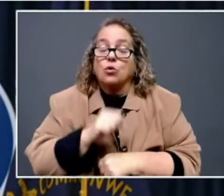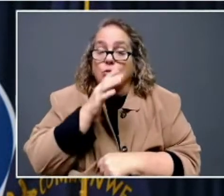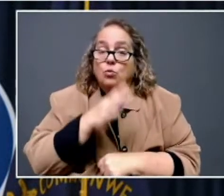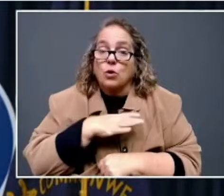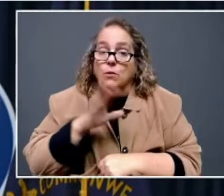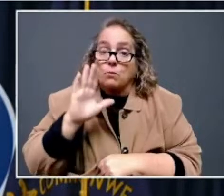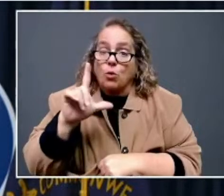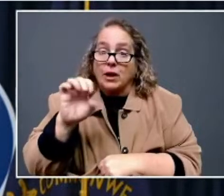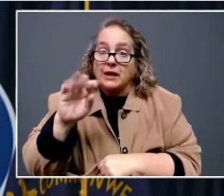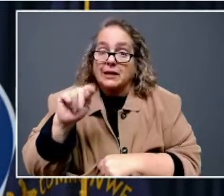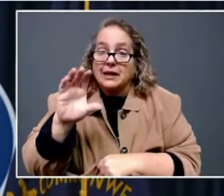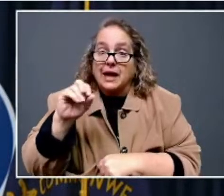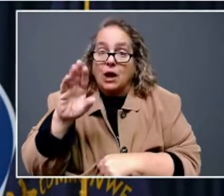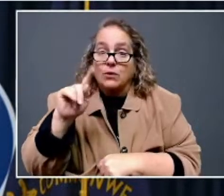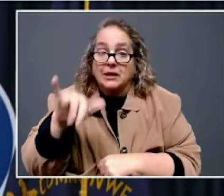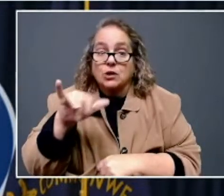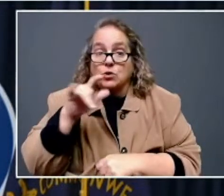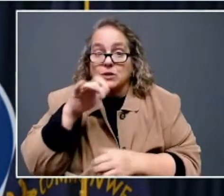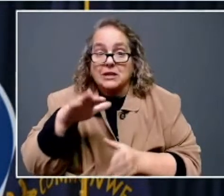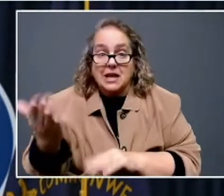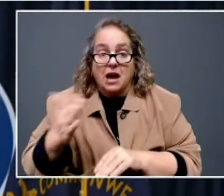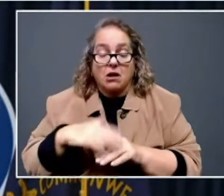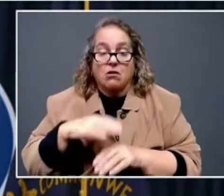died on Christmas Day.